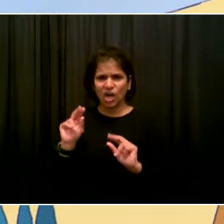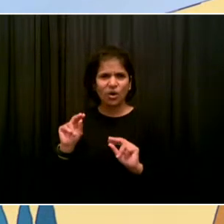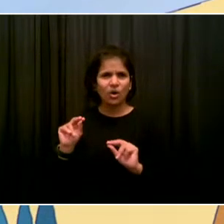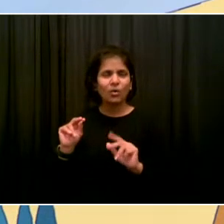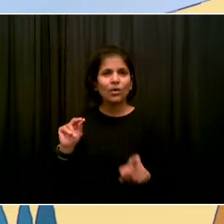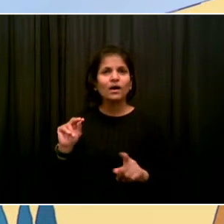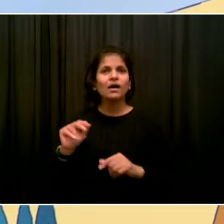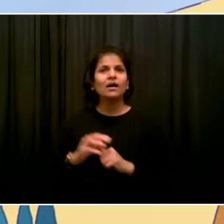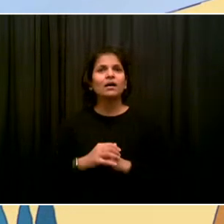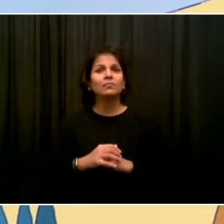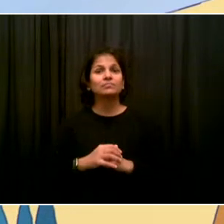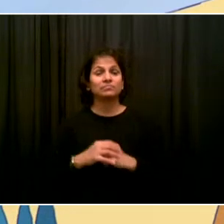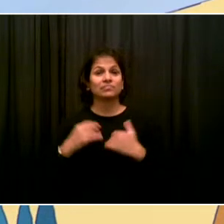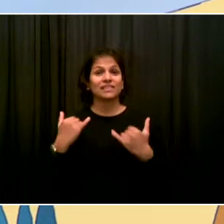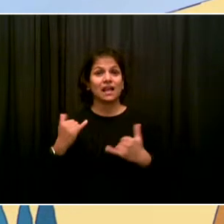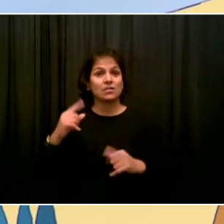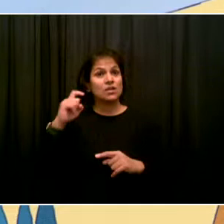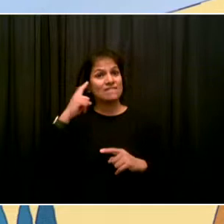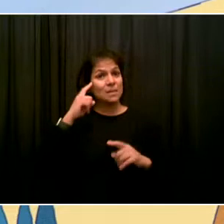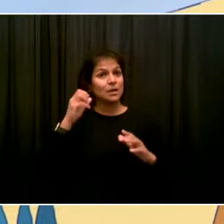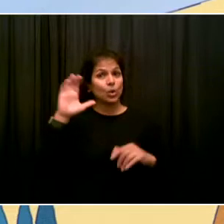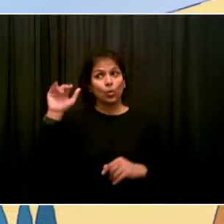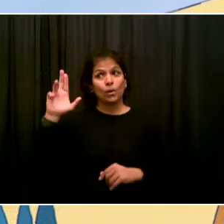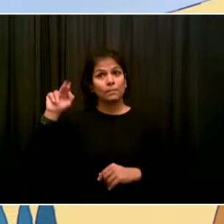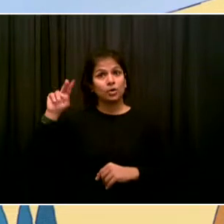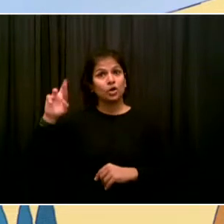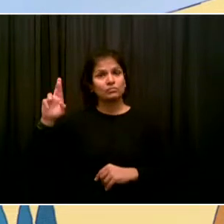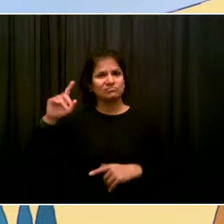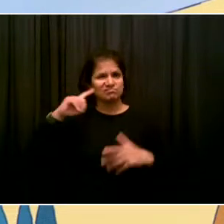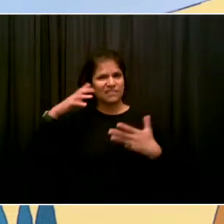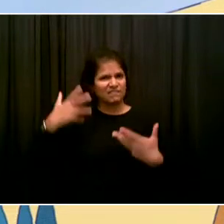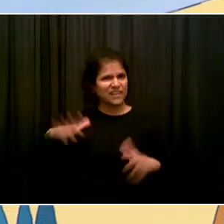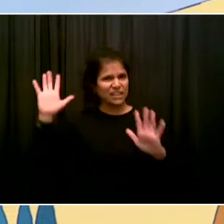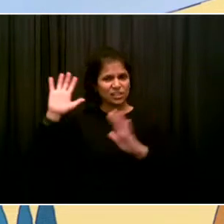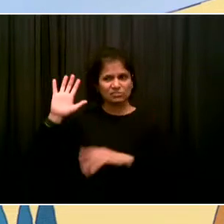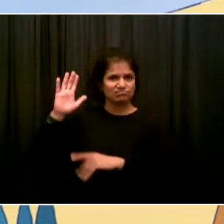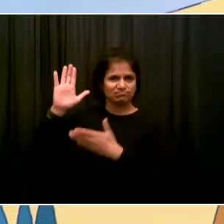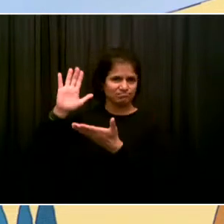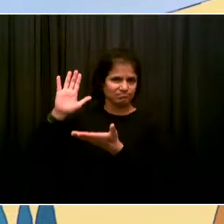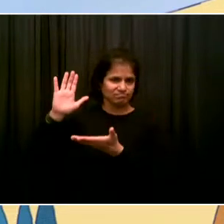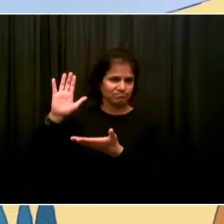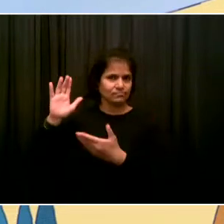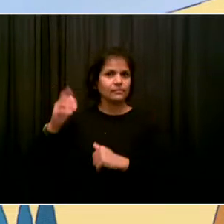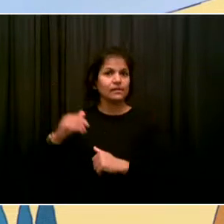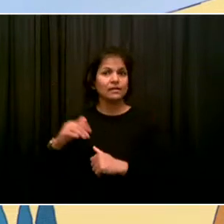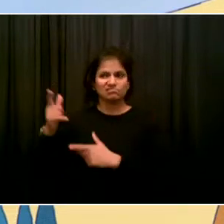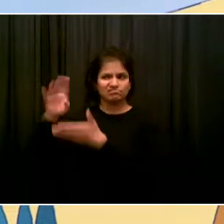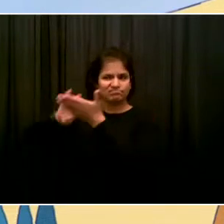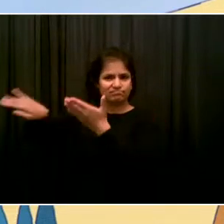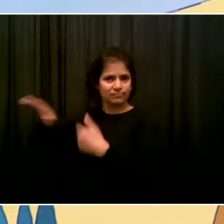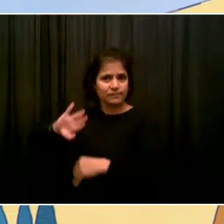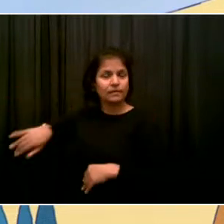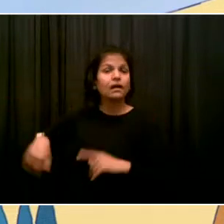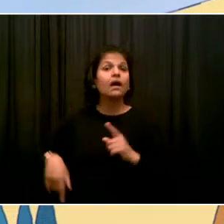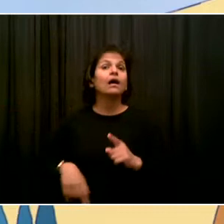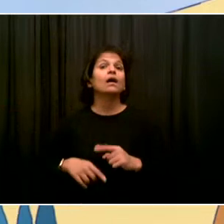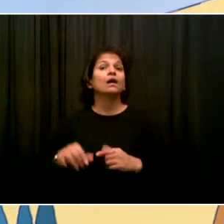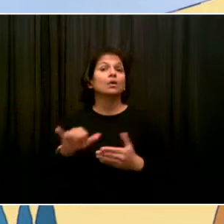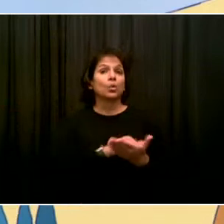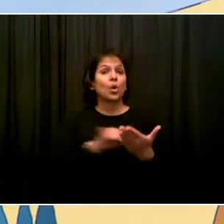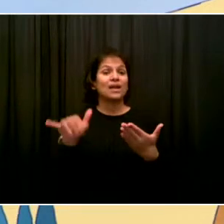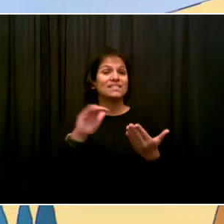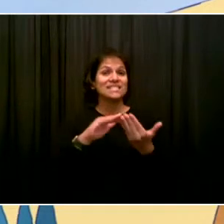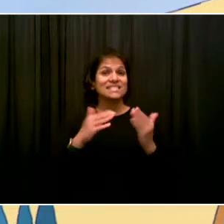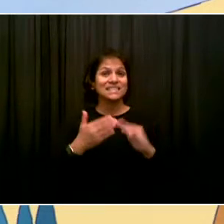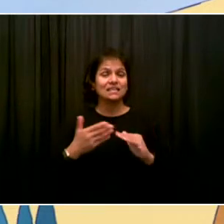like to ask, while at this time city officials presented the refusal to release the numbers as a spirit of collaboration with the state, did you in fact want to release